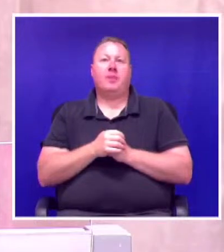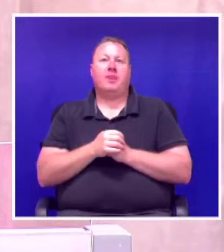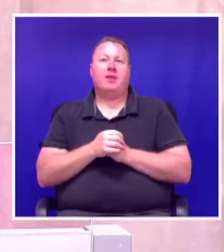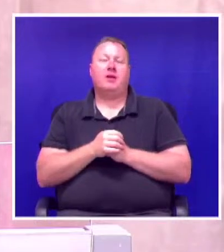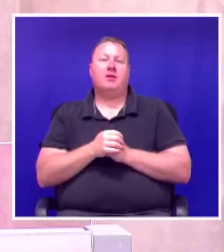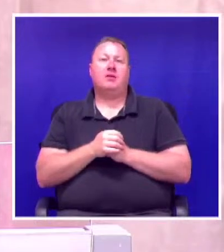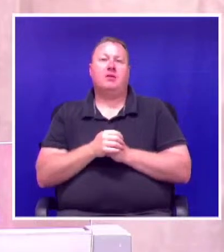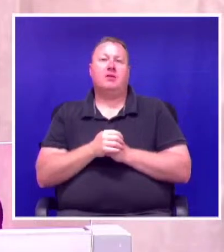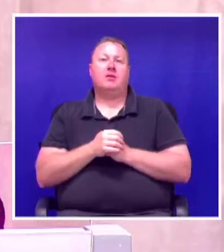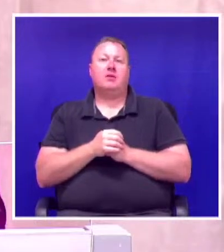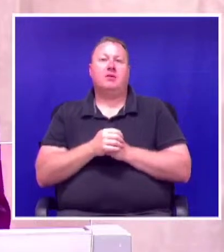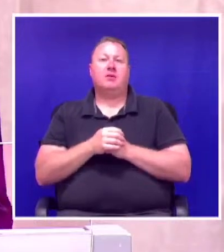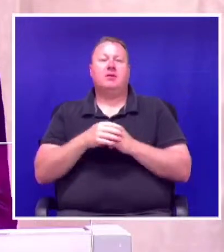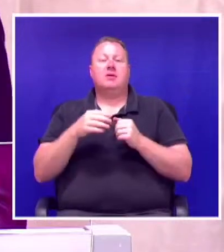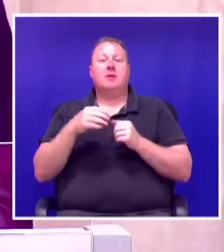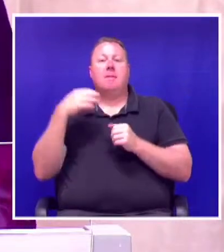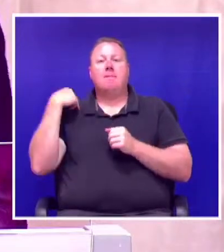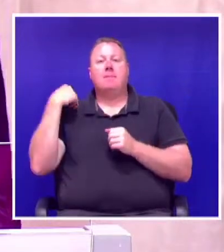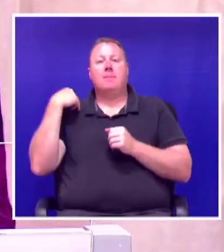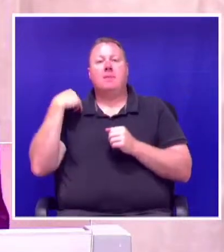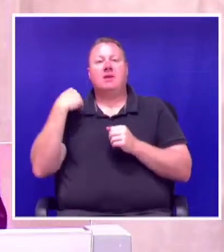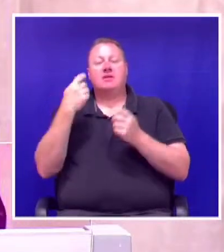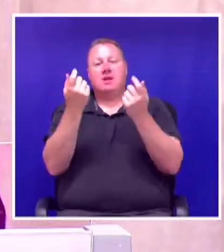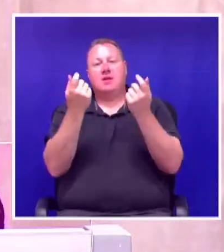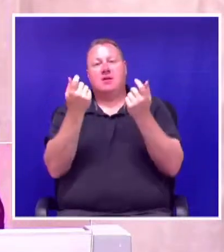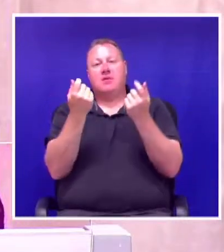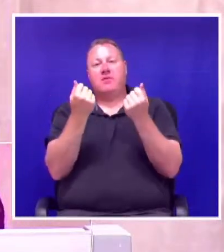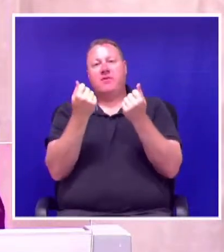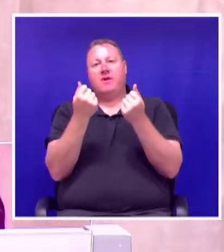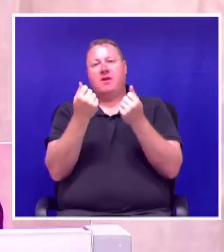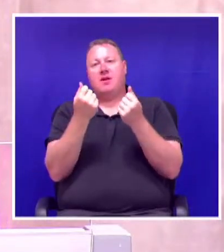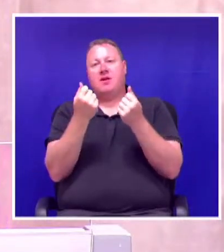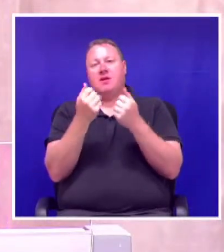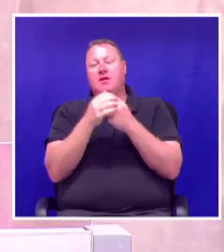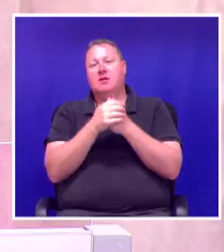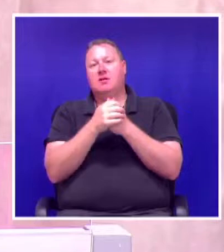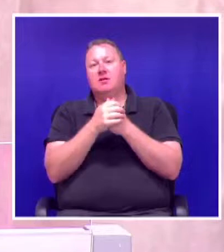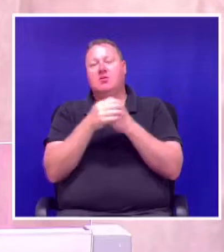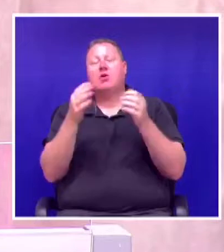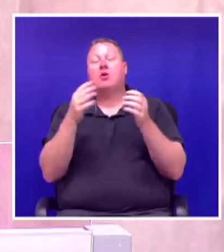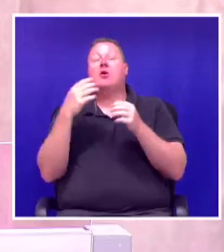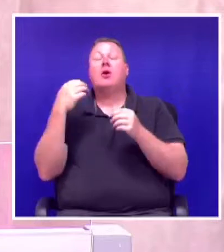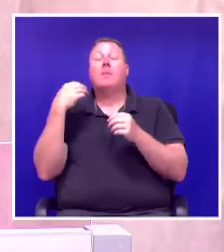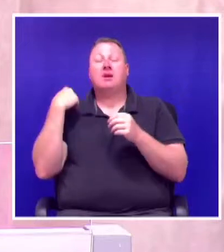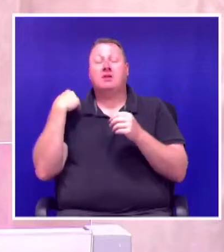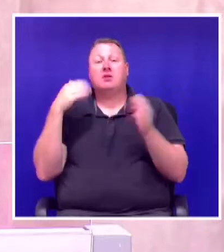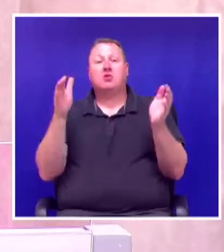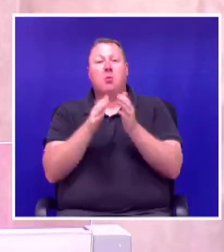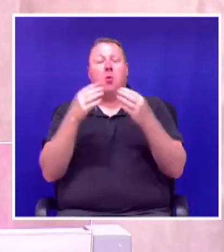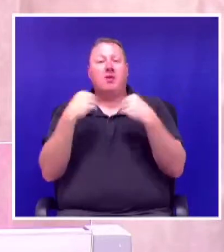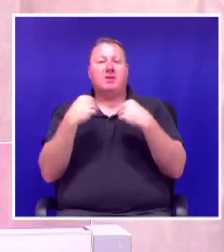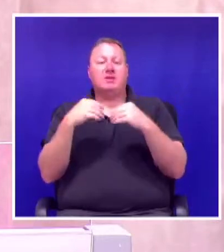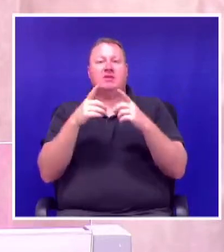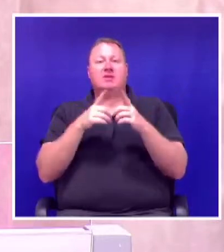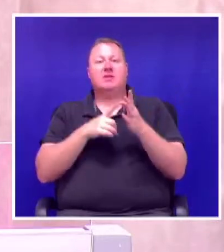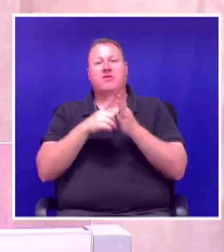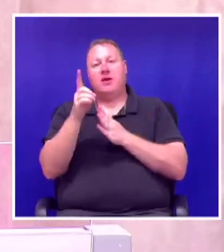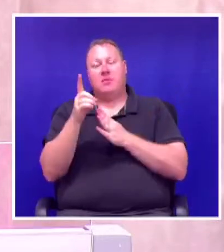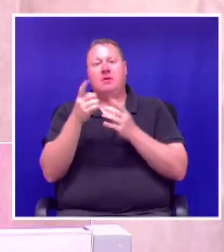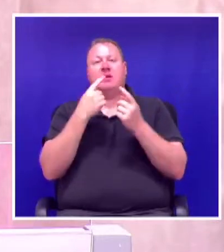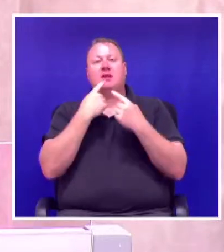speech for small business development, she pronounced that through the Small Enterprise Finance Agency,